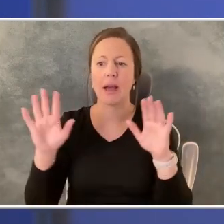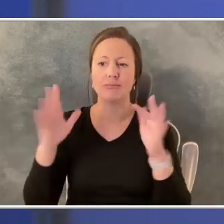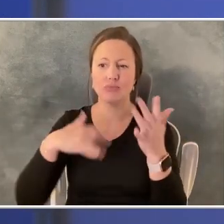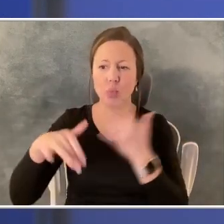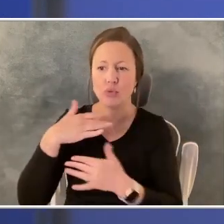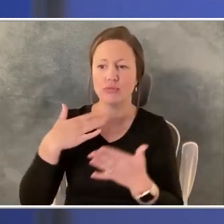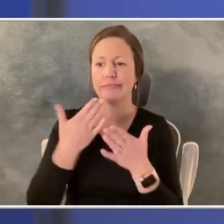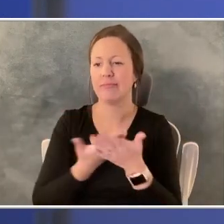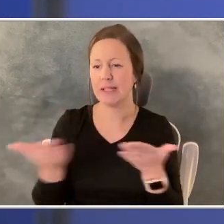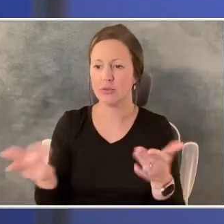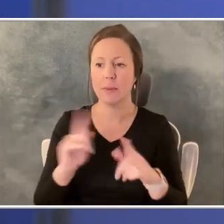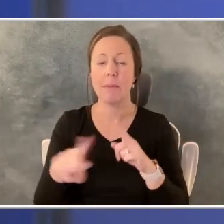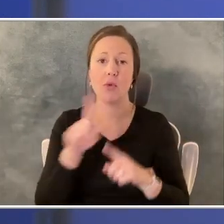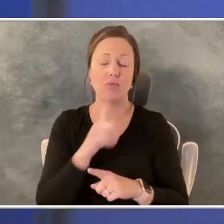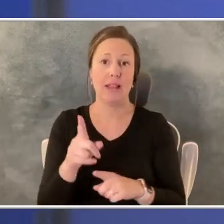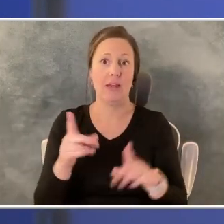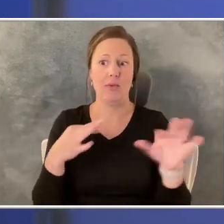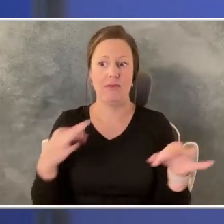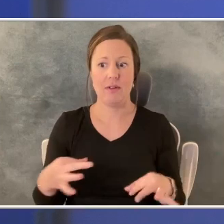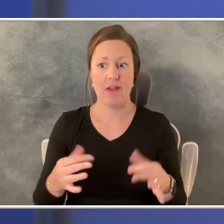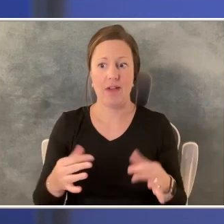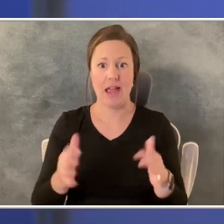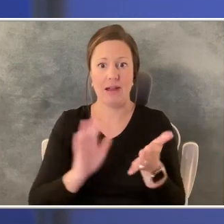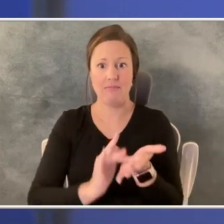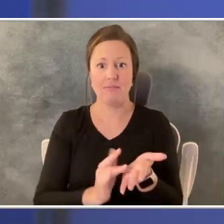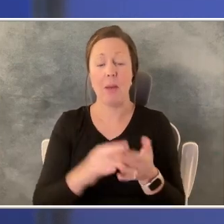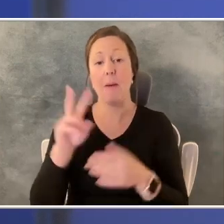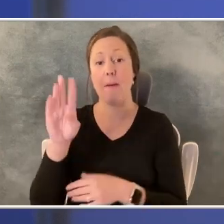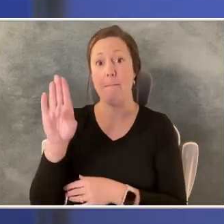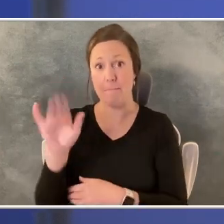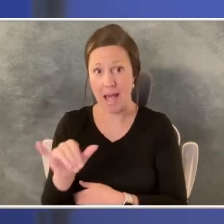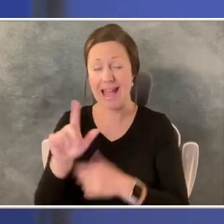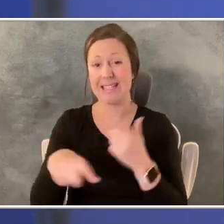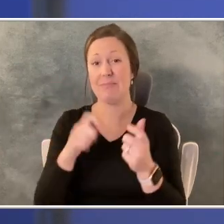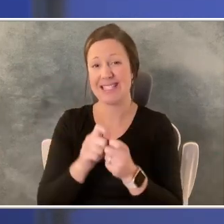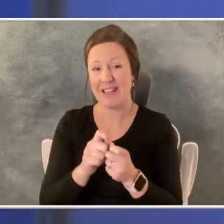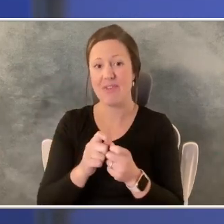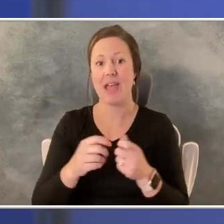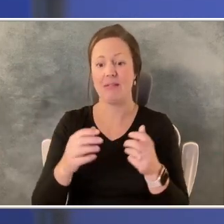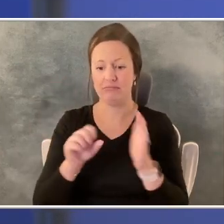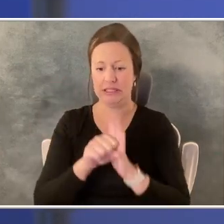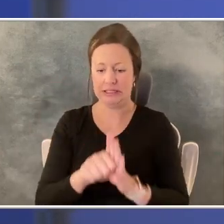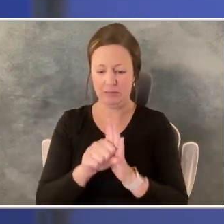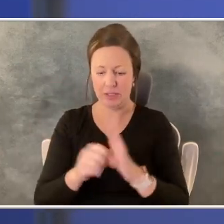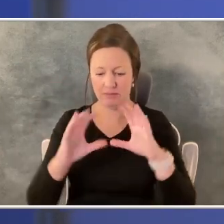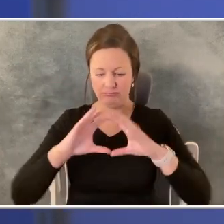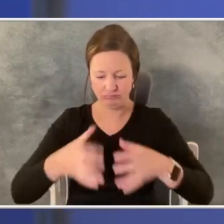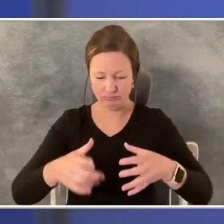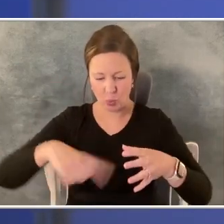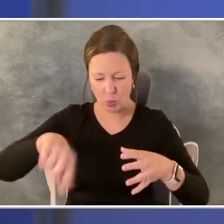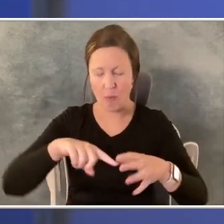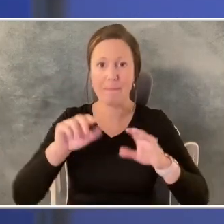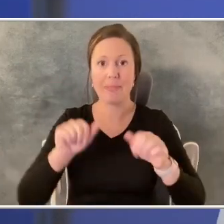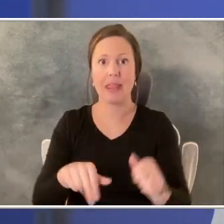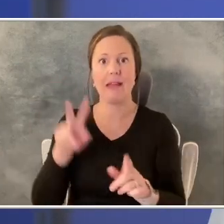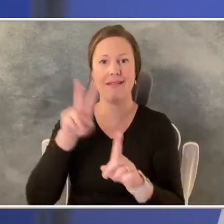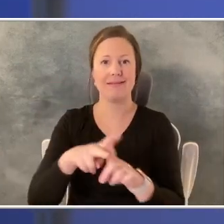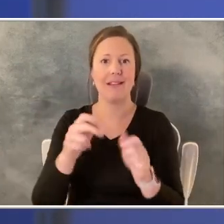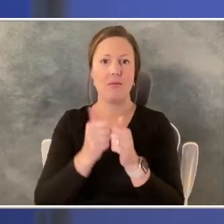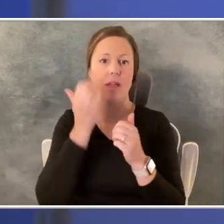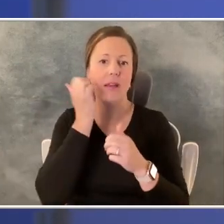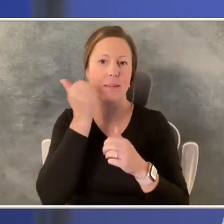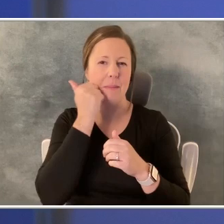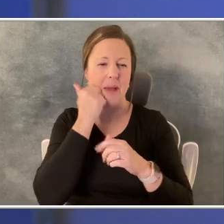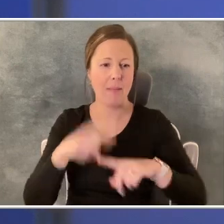menopause medically by vasomotor symptoms, which are the easiest thing to kind of assign to menopause. Not a lot of other things in our health